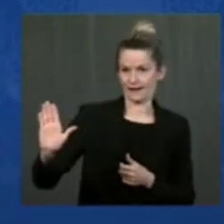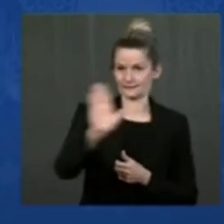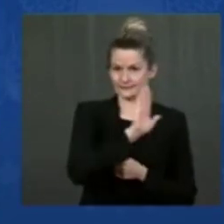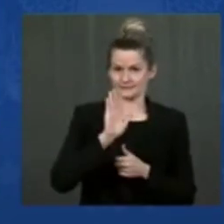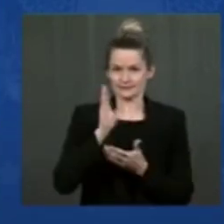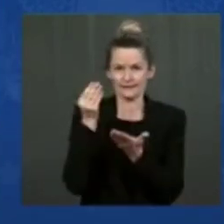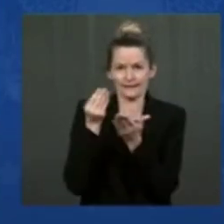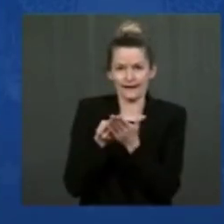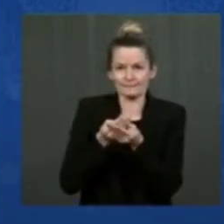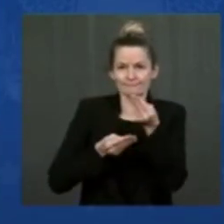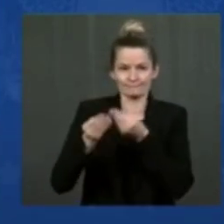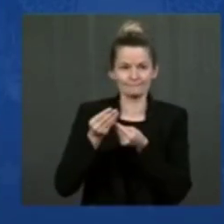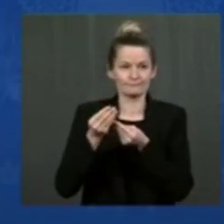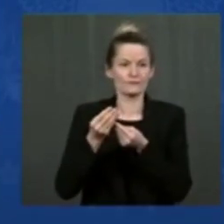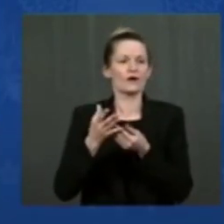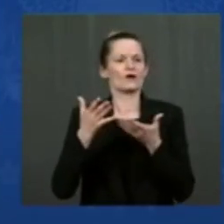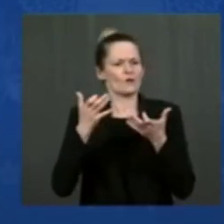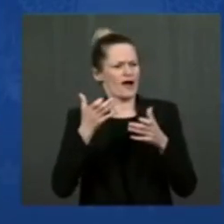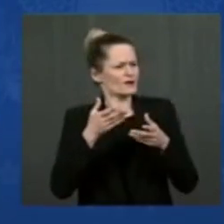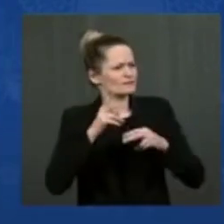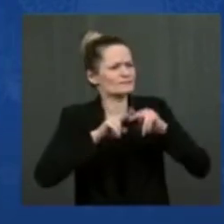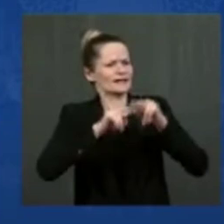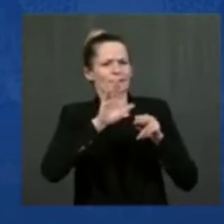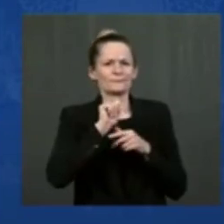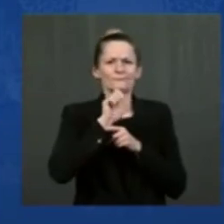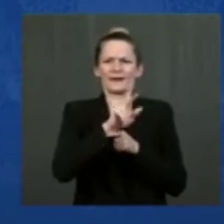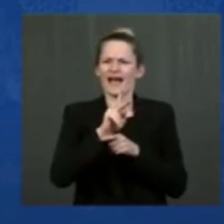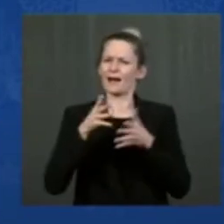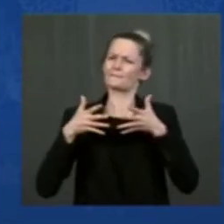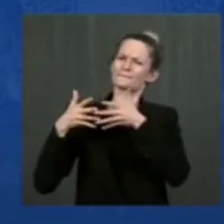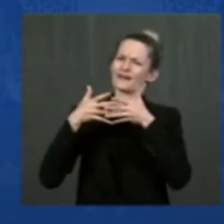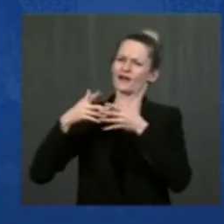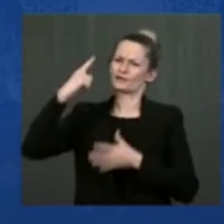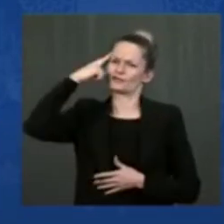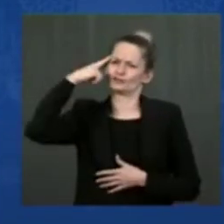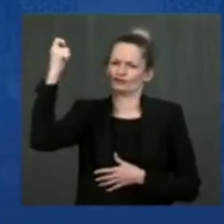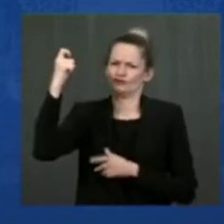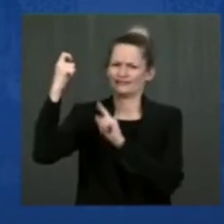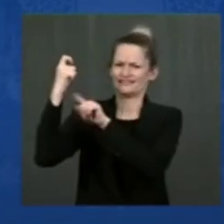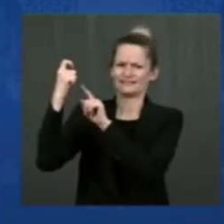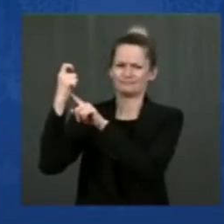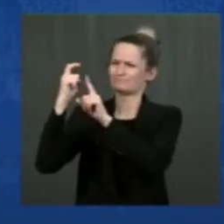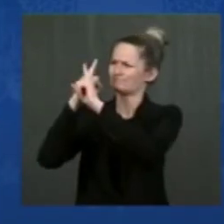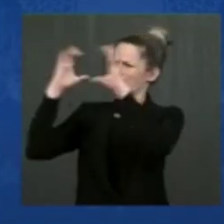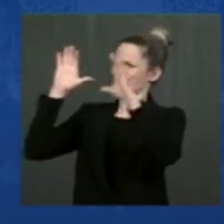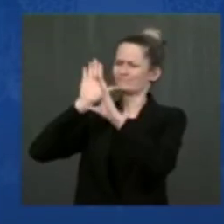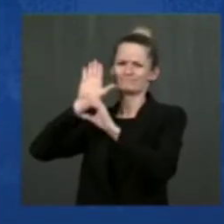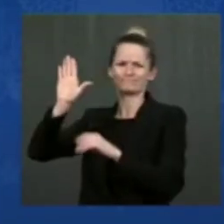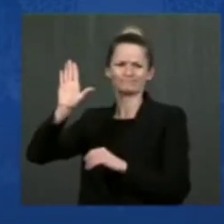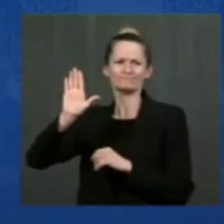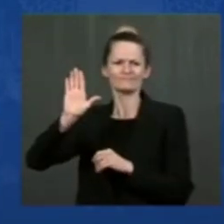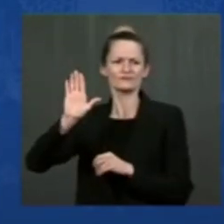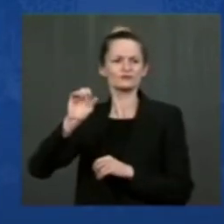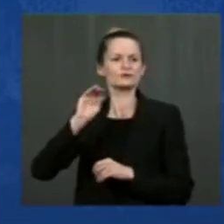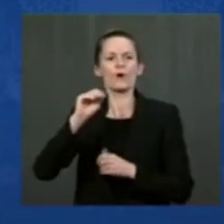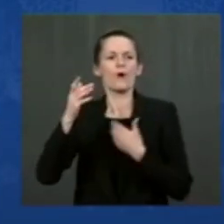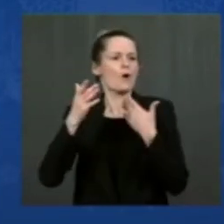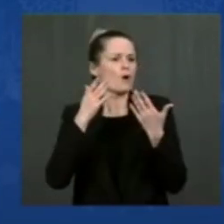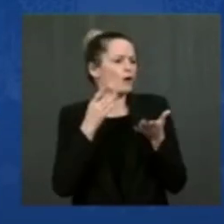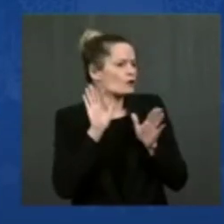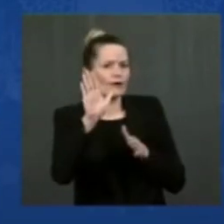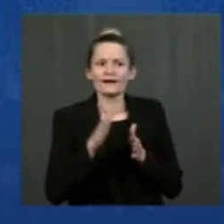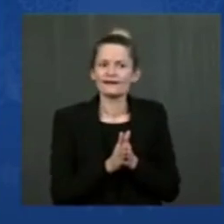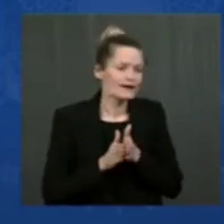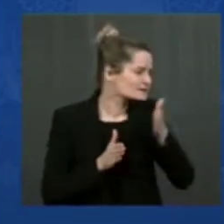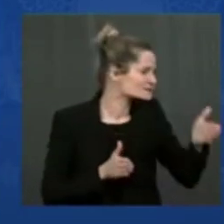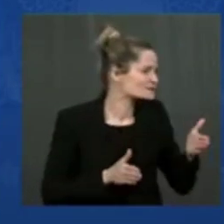camera, whether it's at a rally, whether it's in a private room in a union hall, or whether it's in the room next door here. That's what he believes in his soul. And it's